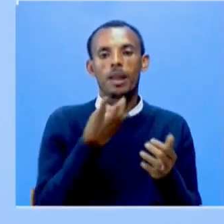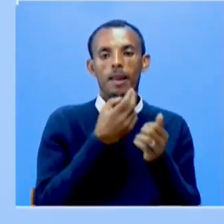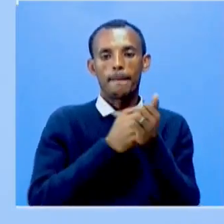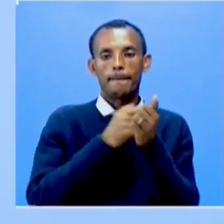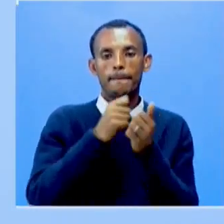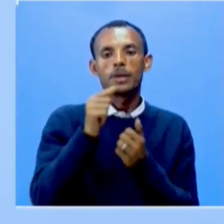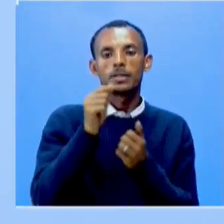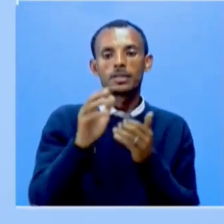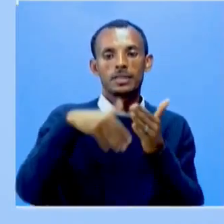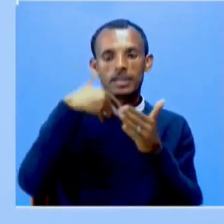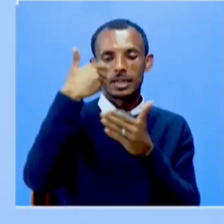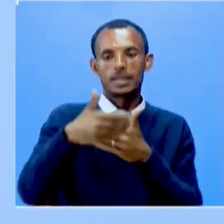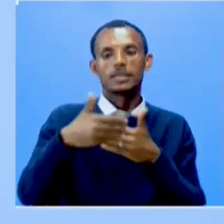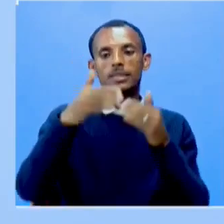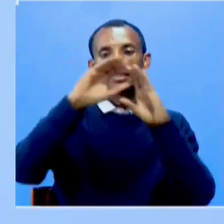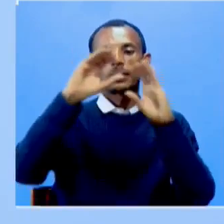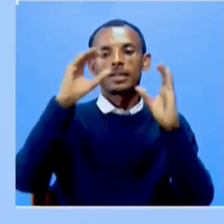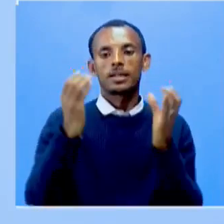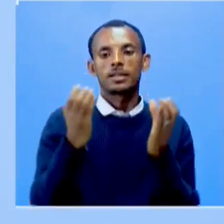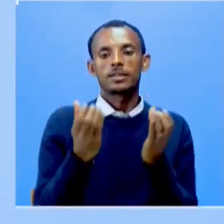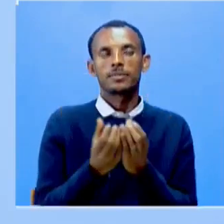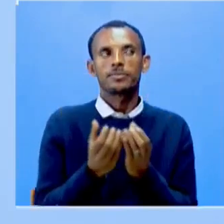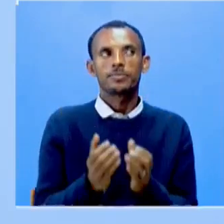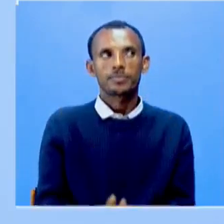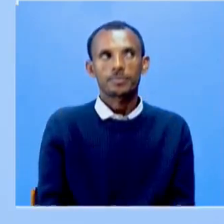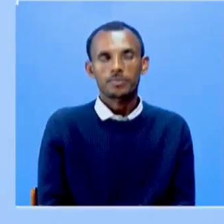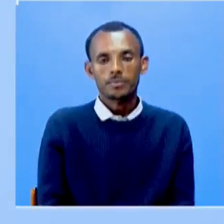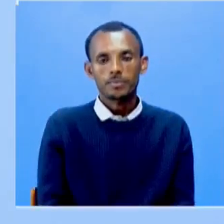to the next section.